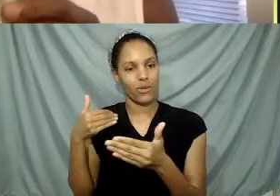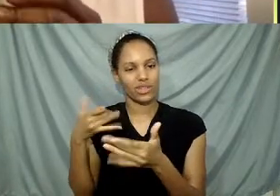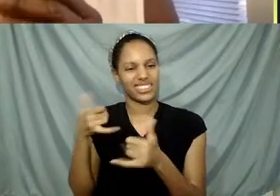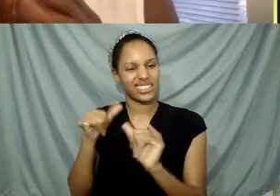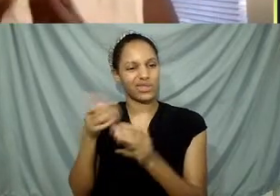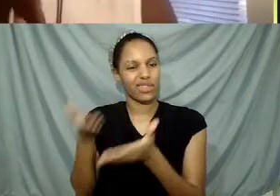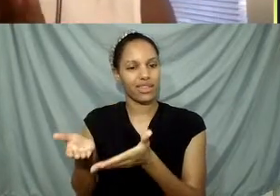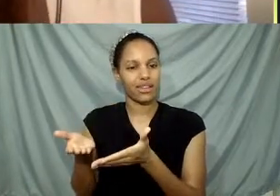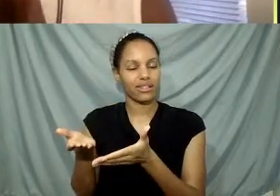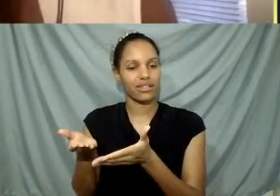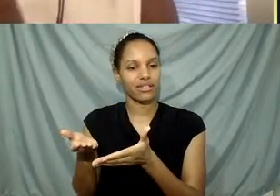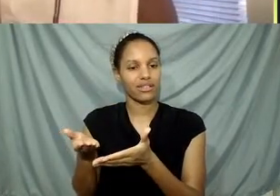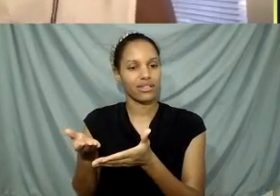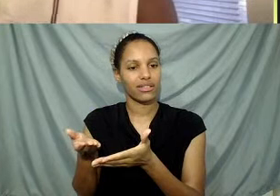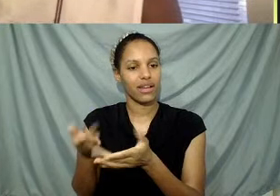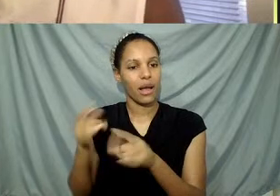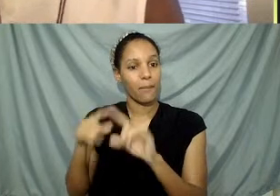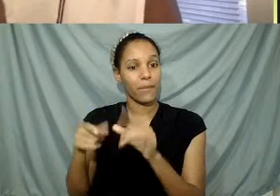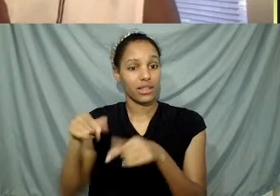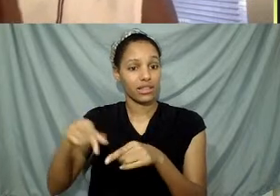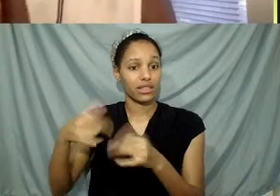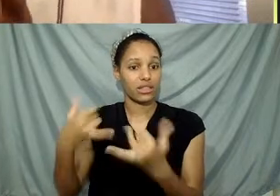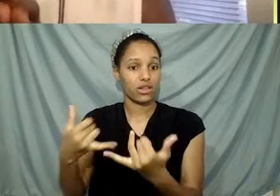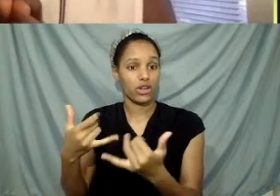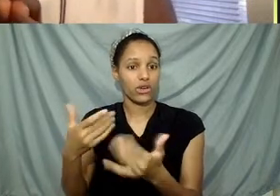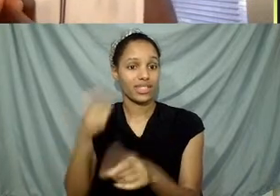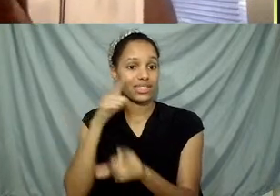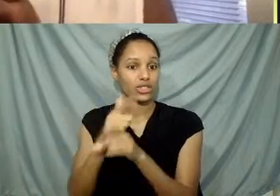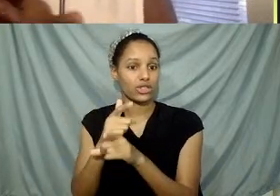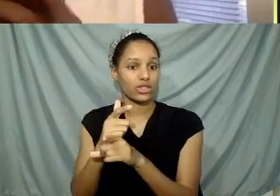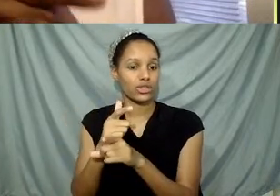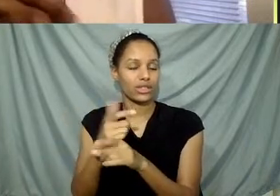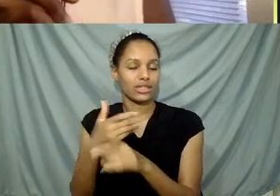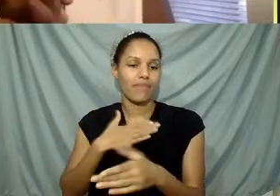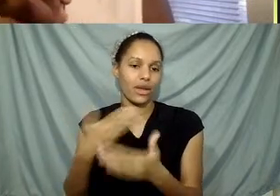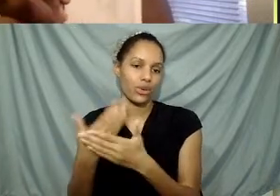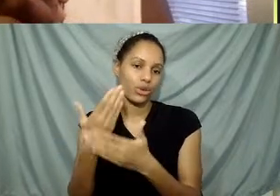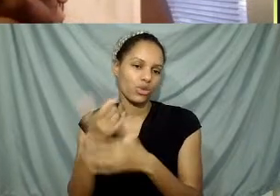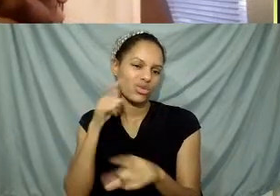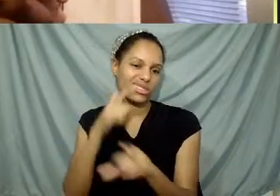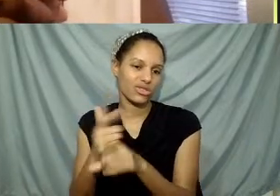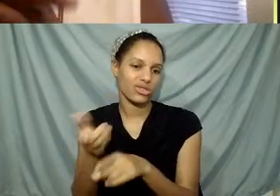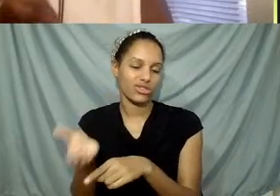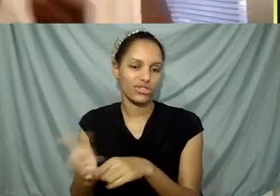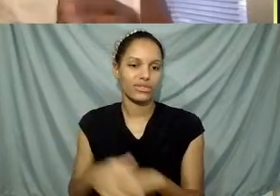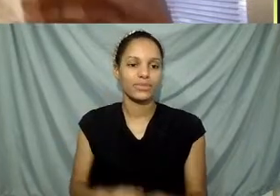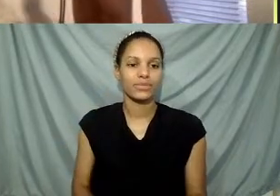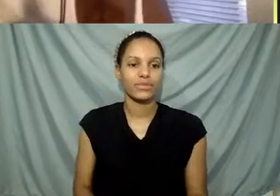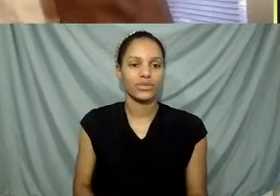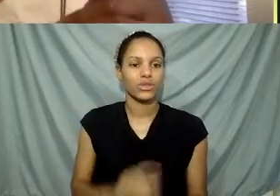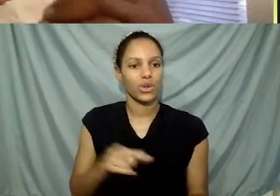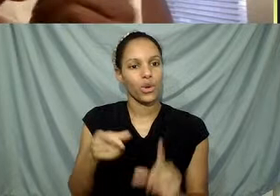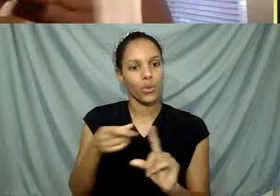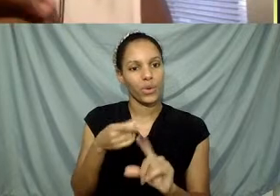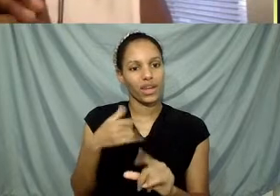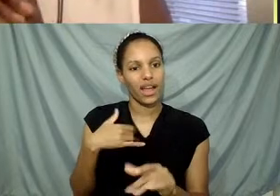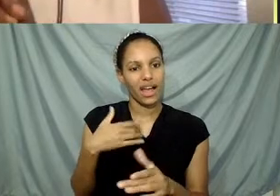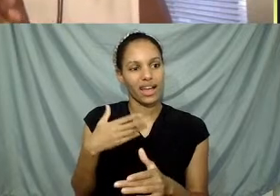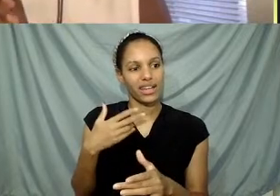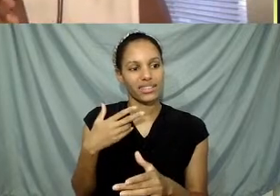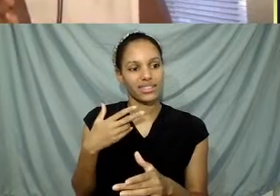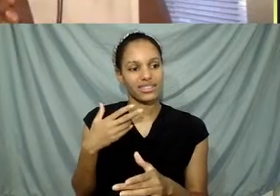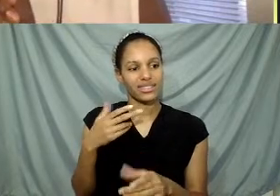you know, but this sister that I have now is my new Laverne. And once I sat in the car with a dear friend of